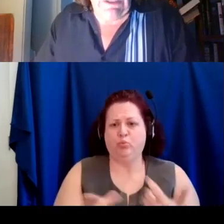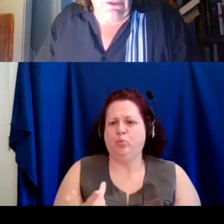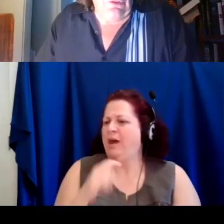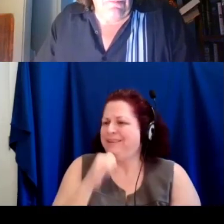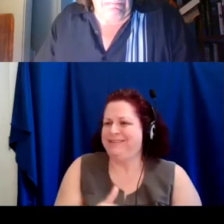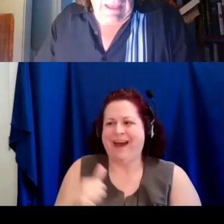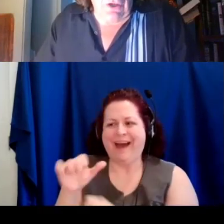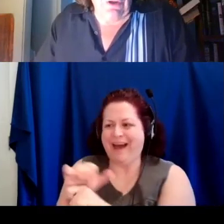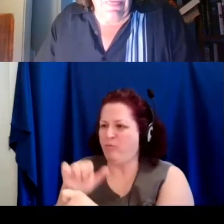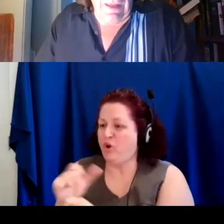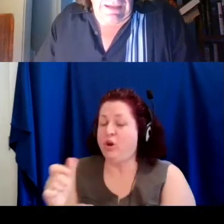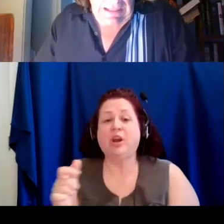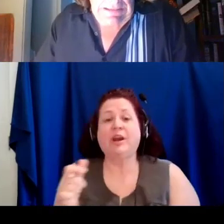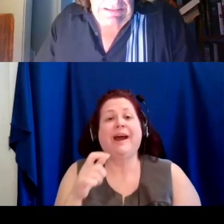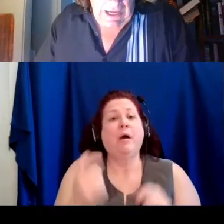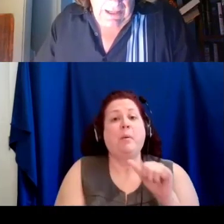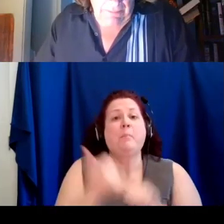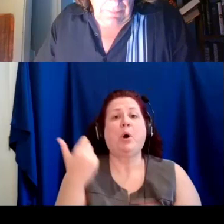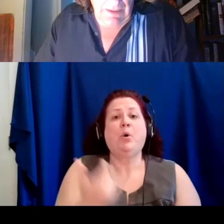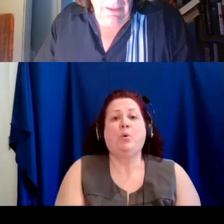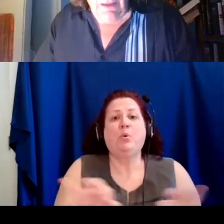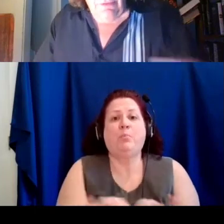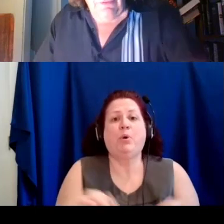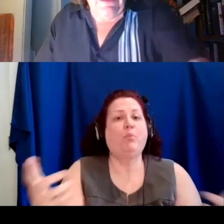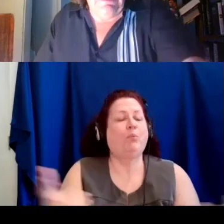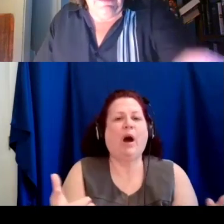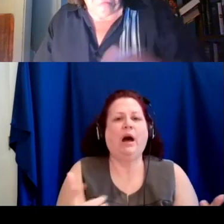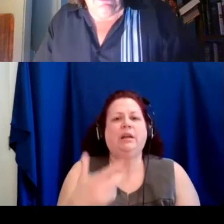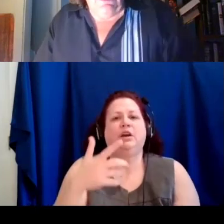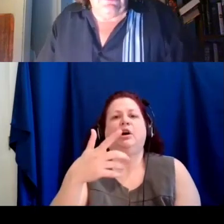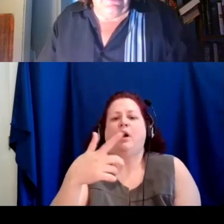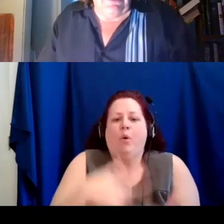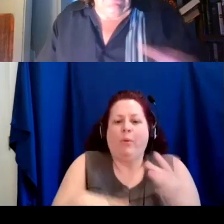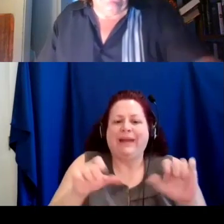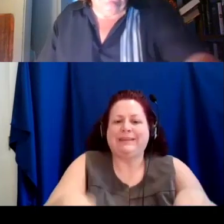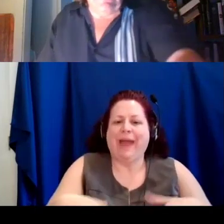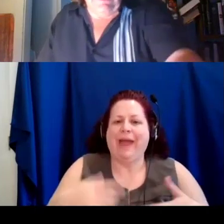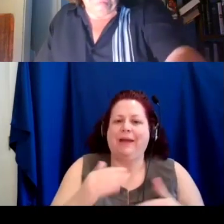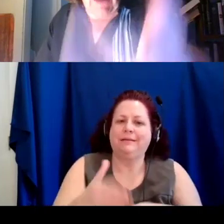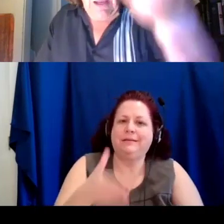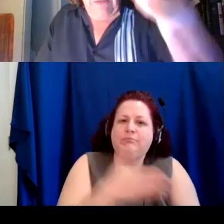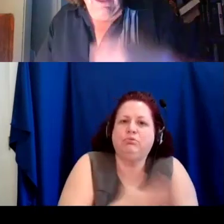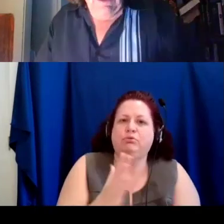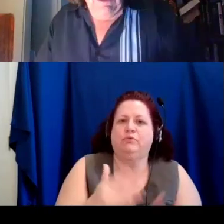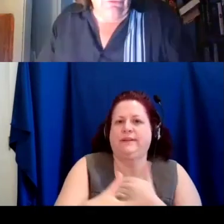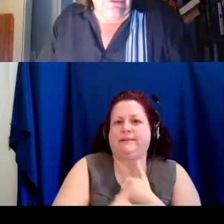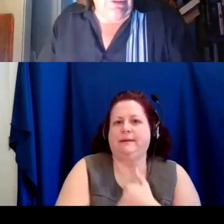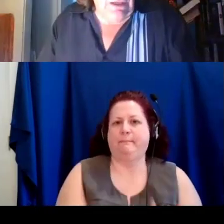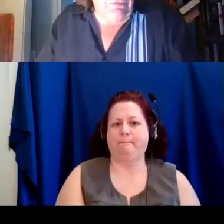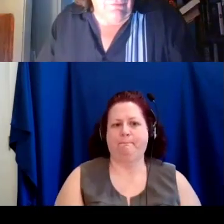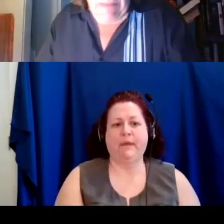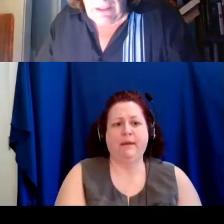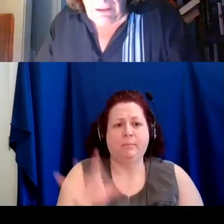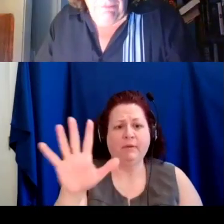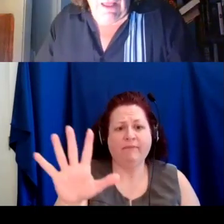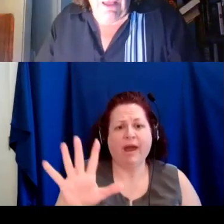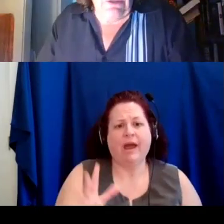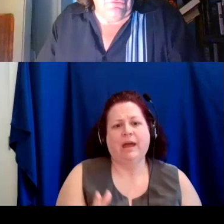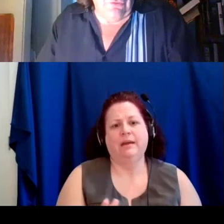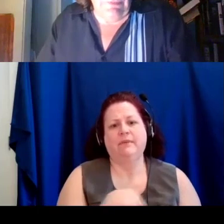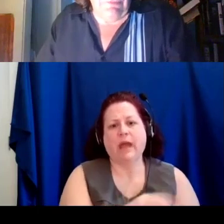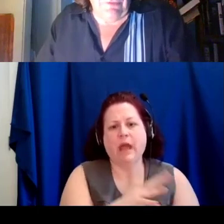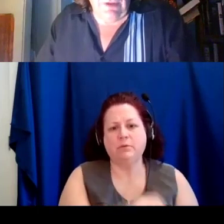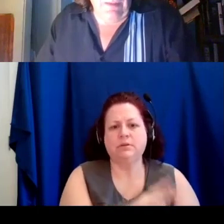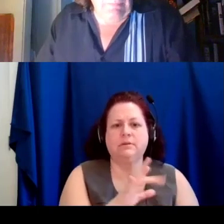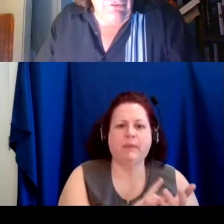what we can do better the next time. Now, there are things here, consideration of number 5, counseling for medical evaluation